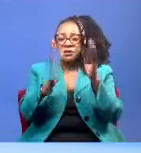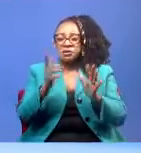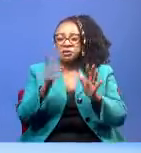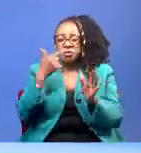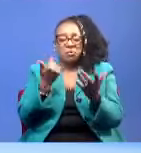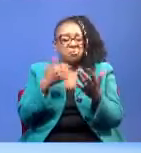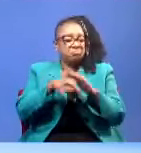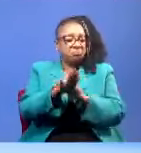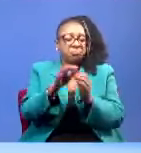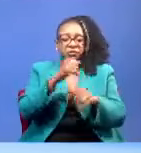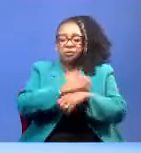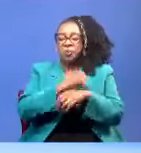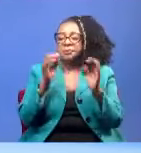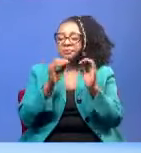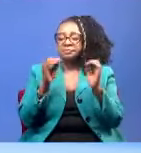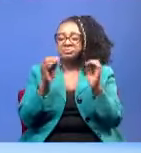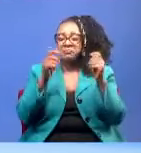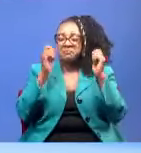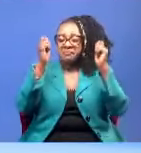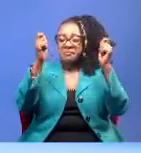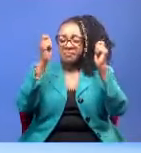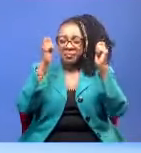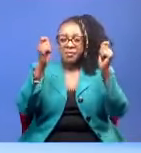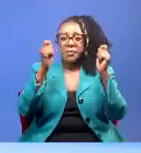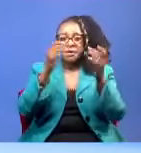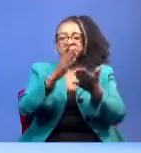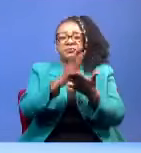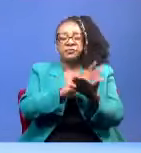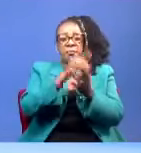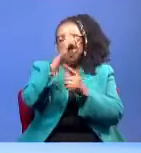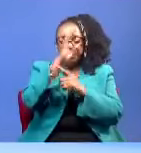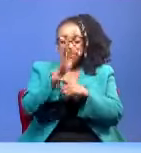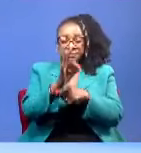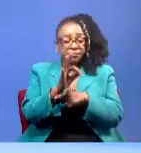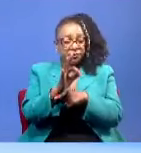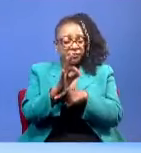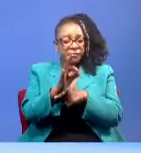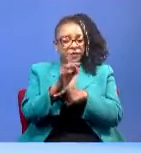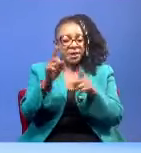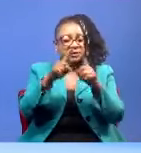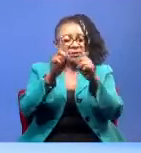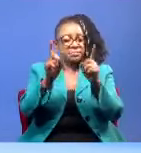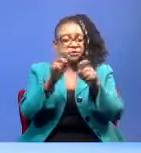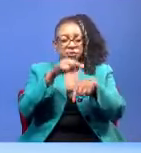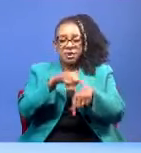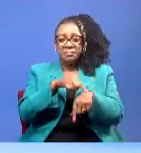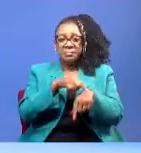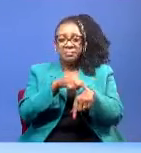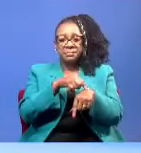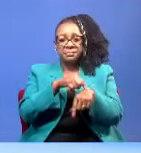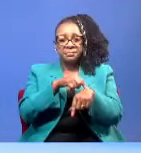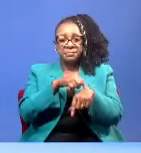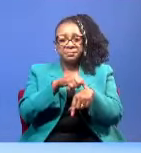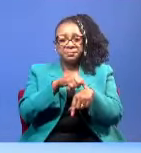today in protest ahead of this crucial examinations term. Listen in.